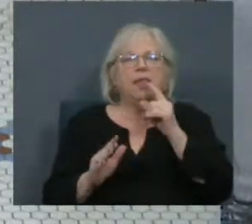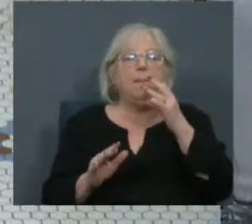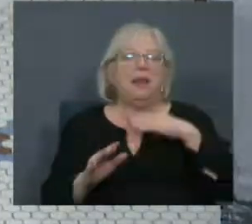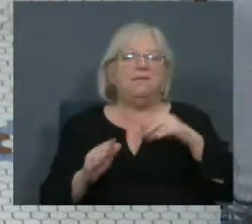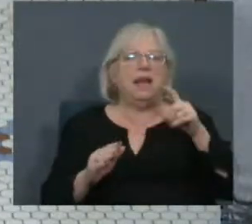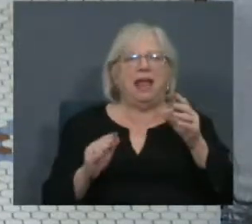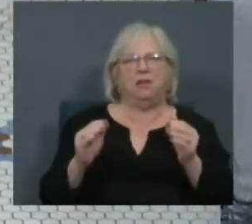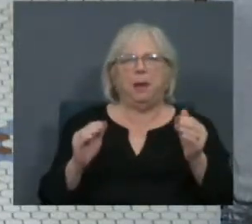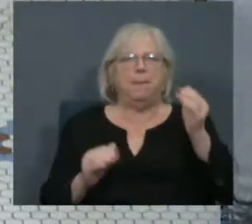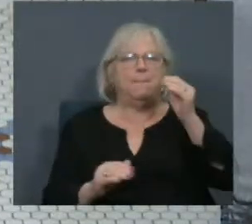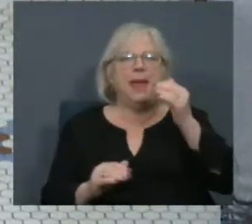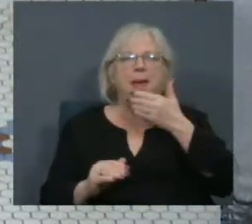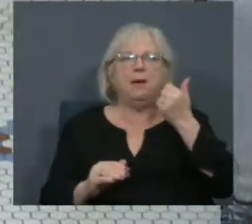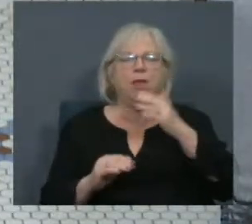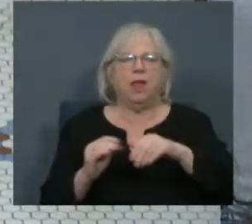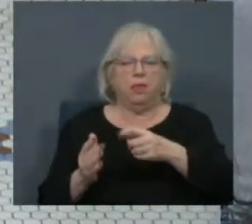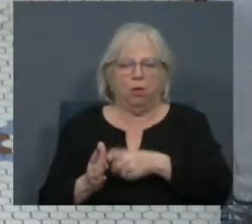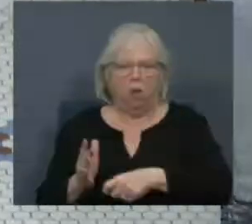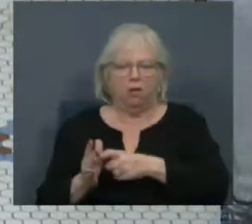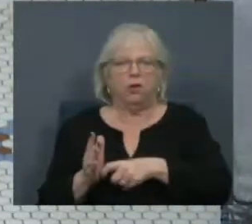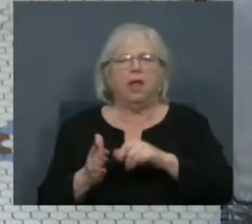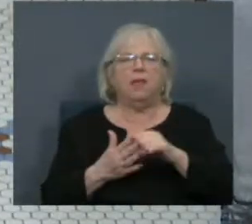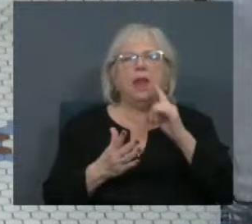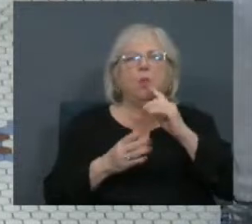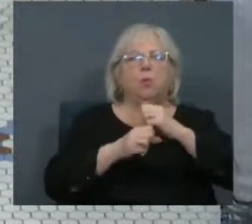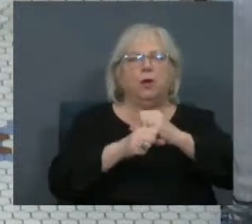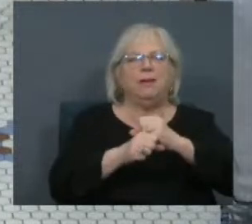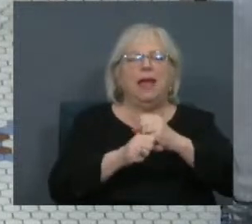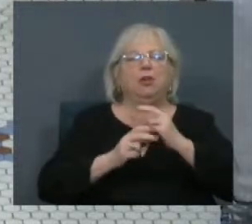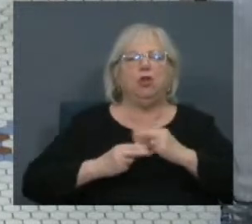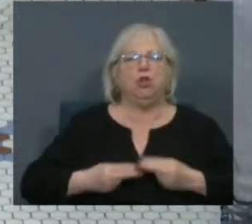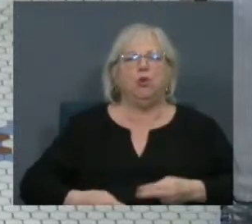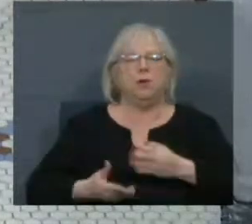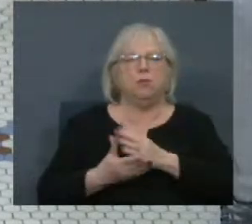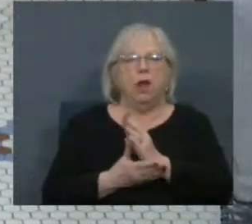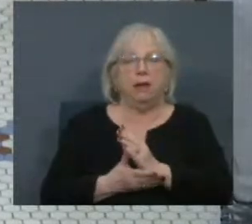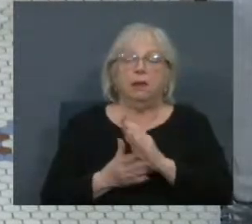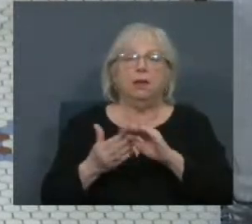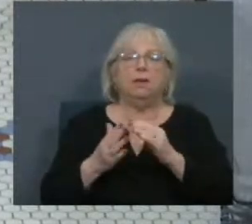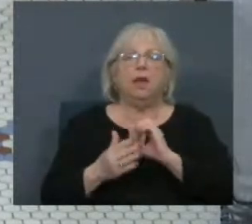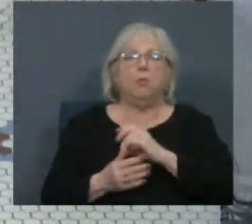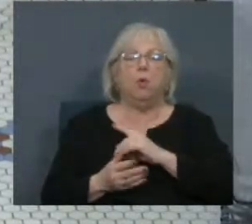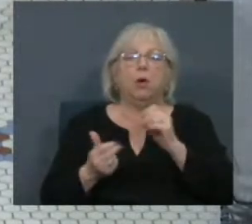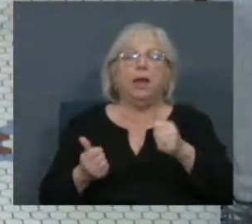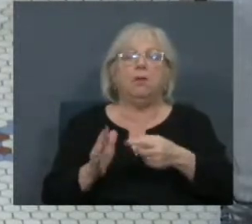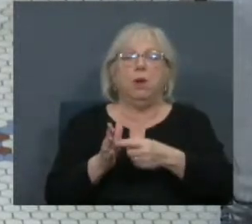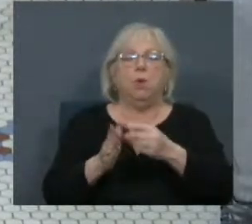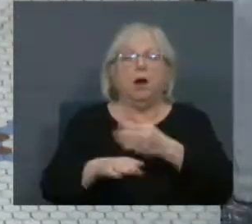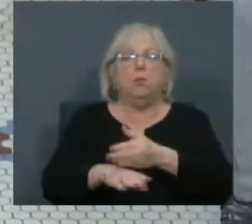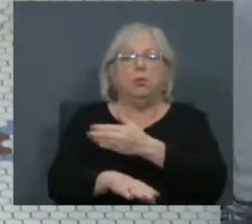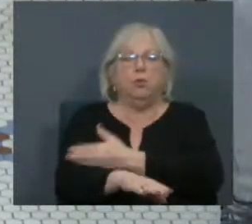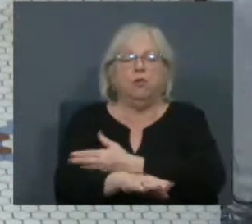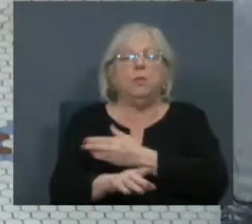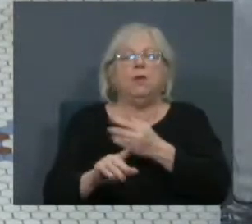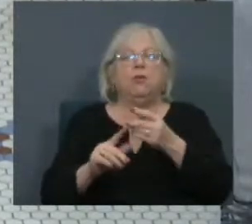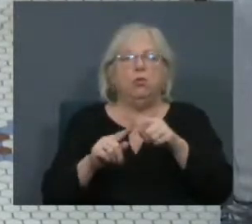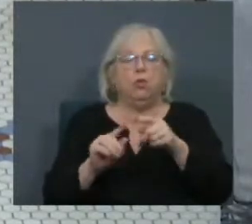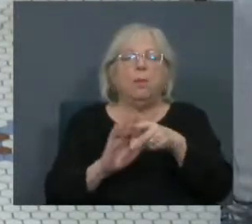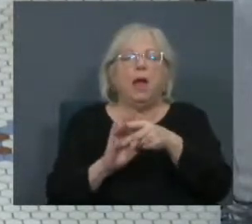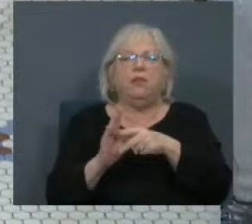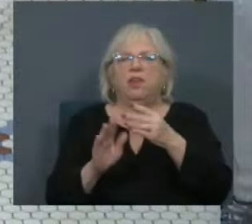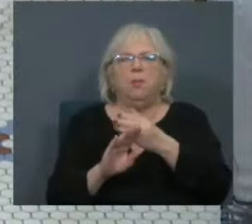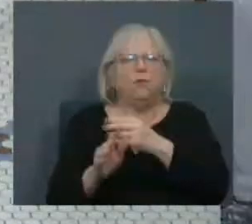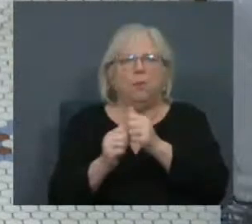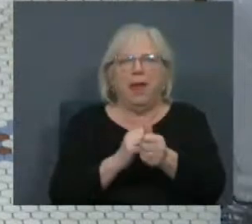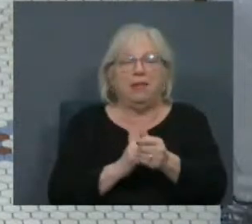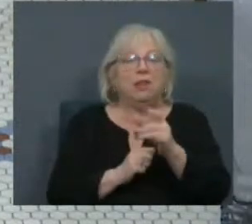and that the use policy will effectively protect human rights. The city board can require improvements to this use policy before it passes. And if